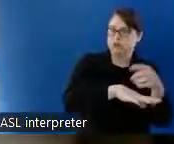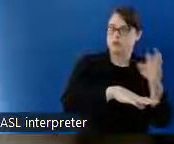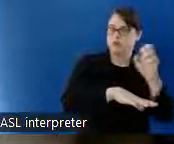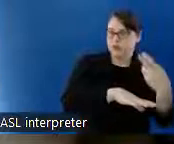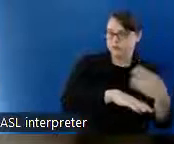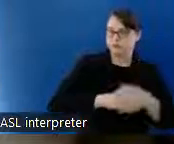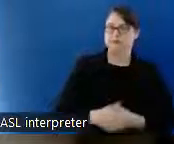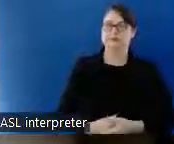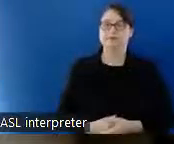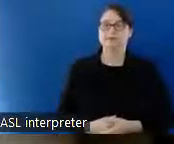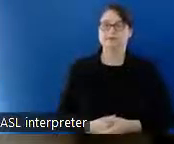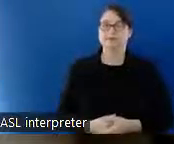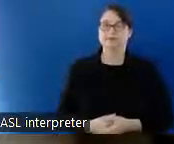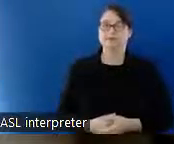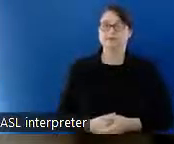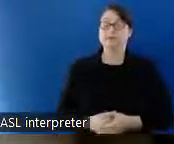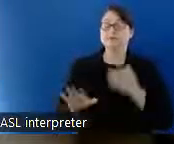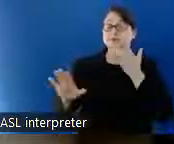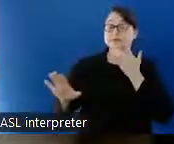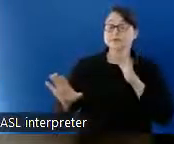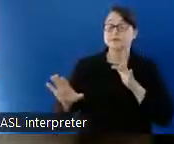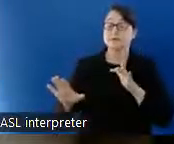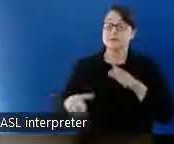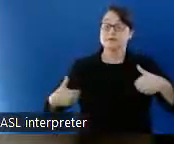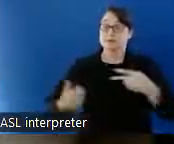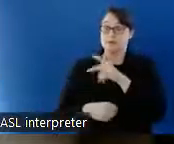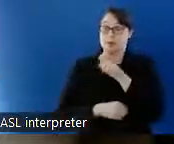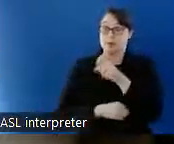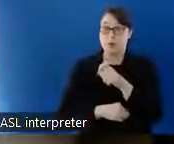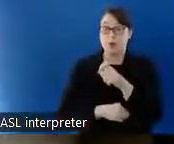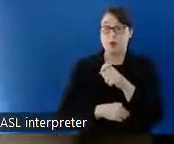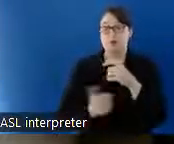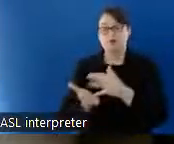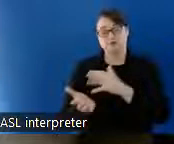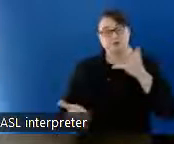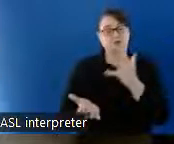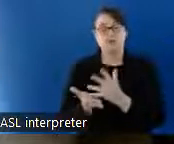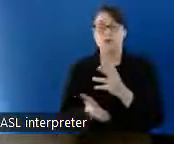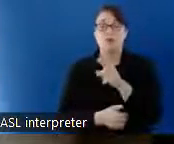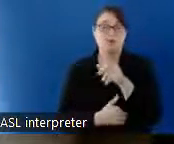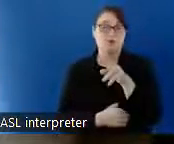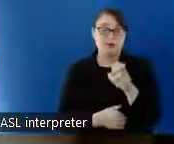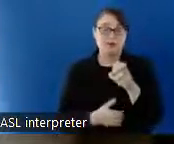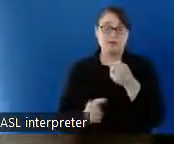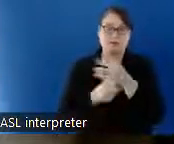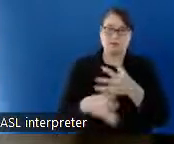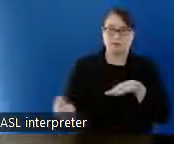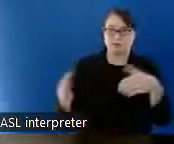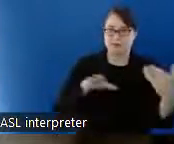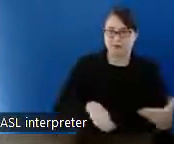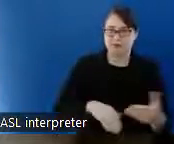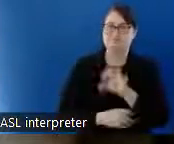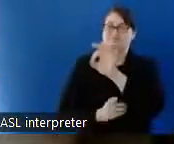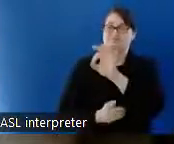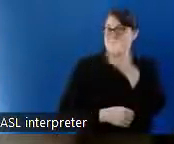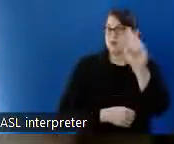Fortunately, the type of monkeypox seen in this outbreak is rarely deadly, and more than 99% of people who get this form of the disease are